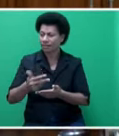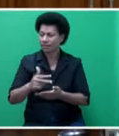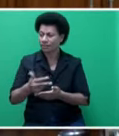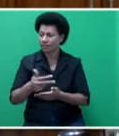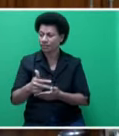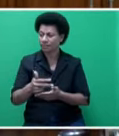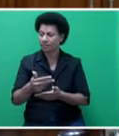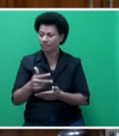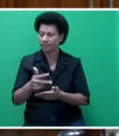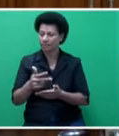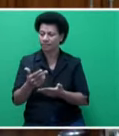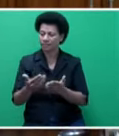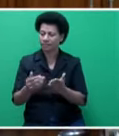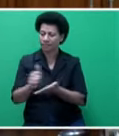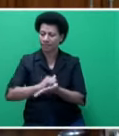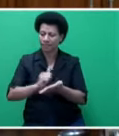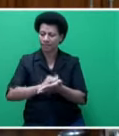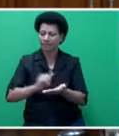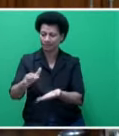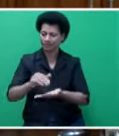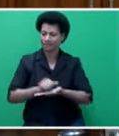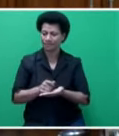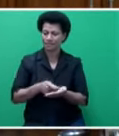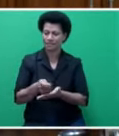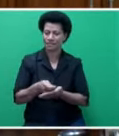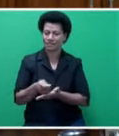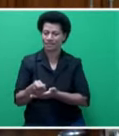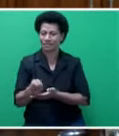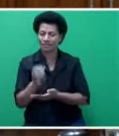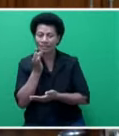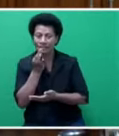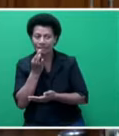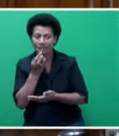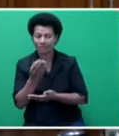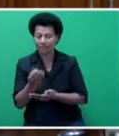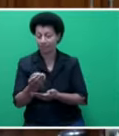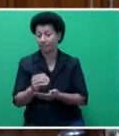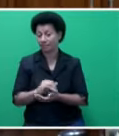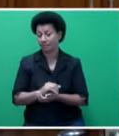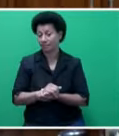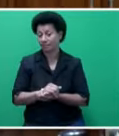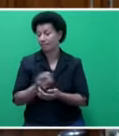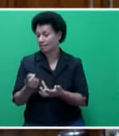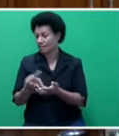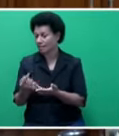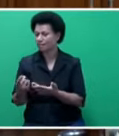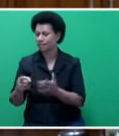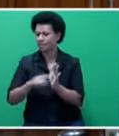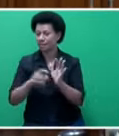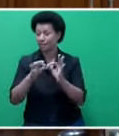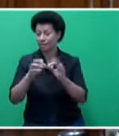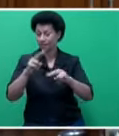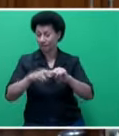unsecured loans with banks. We had, Mr. Speaker, and I'm going to list of all the financiers we met. Apart from meeting the Reserve Bank of Fiji